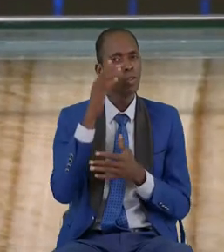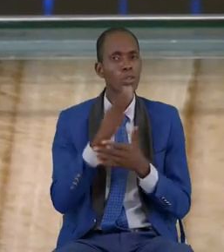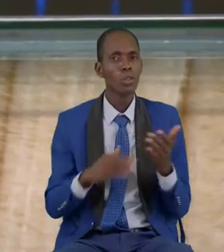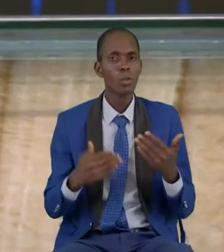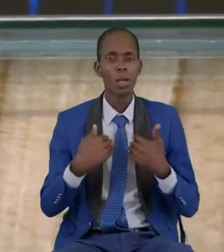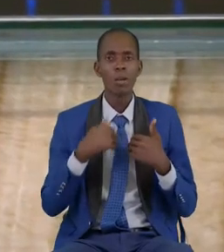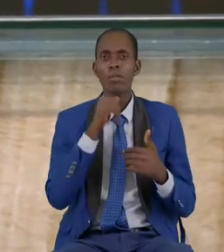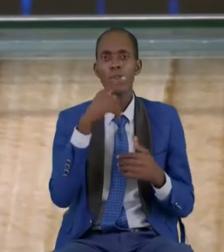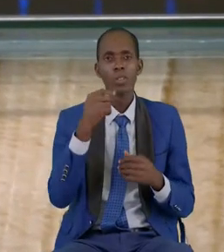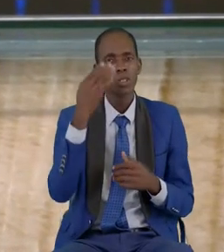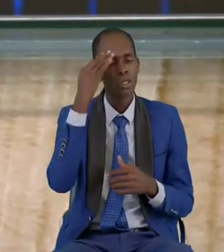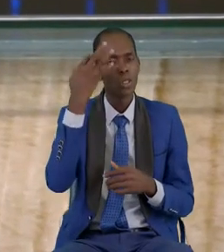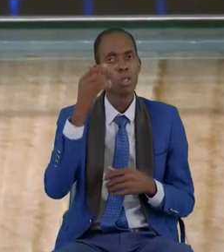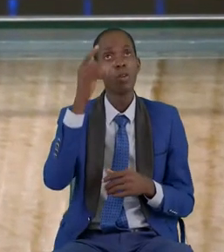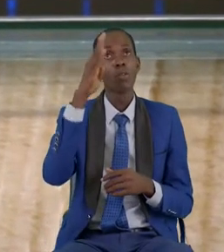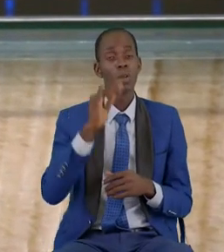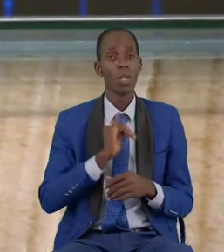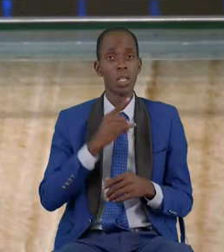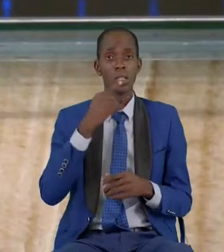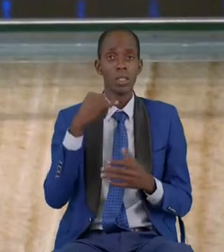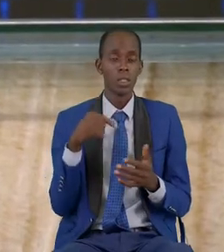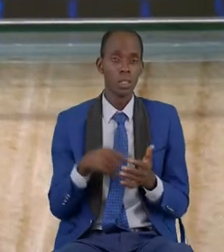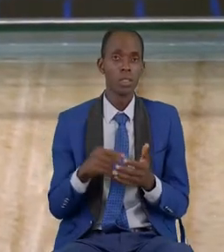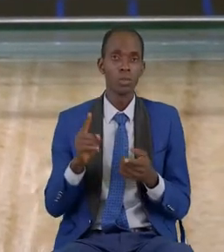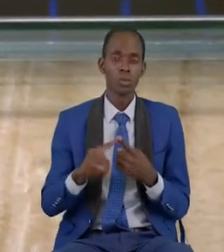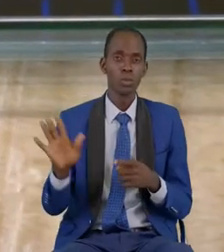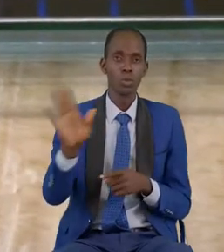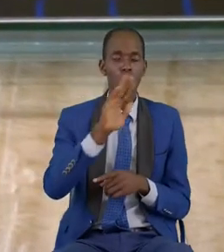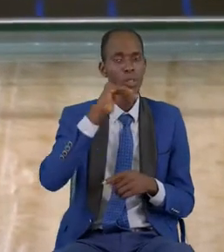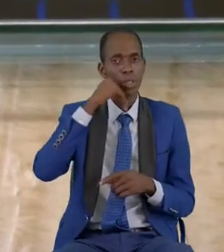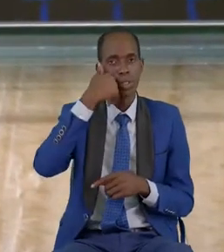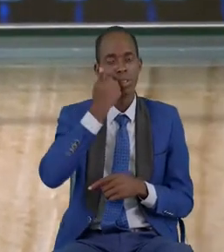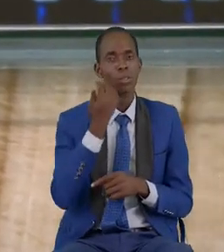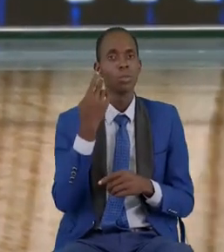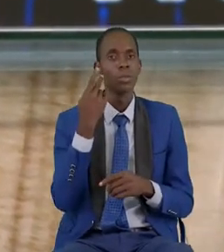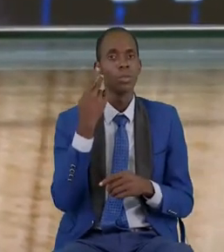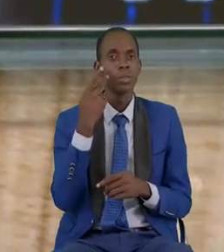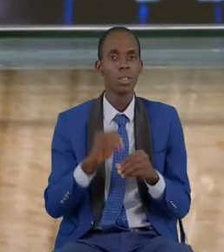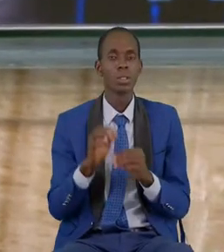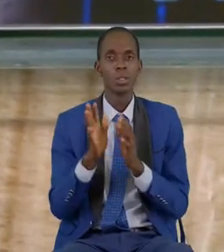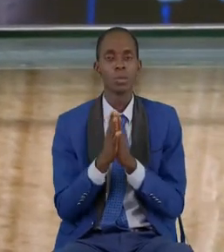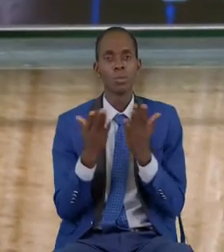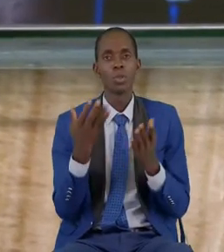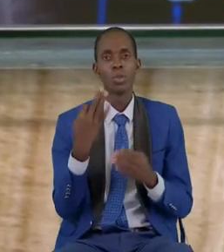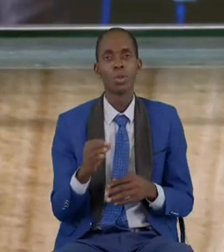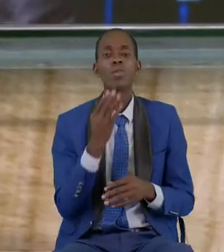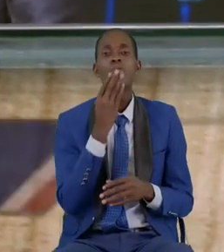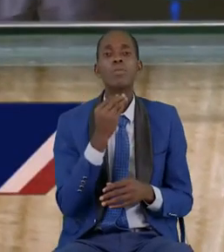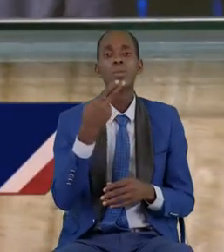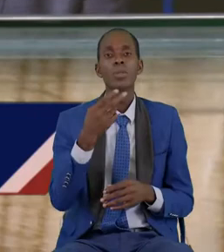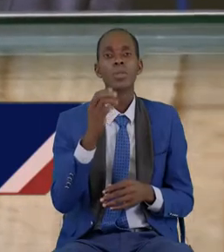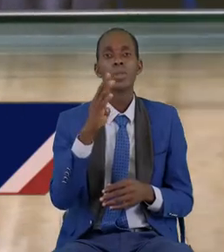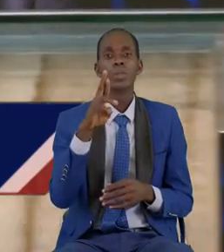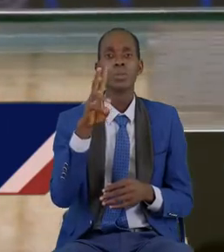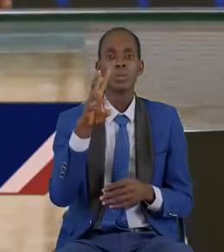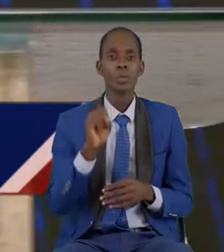God. I speak this to your shame. We're looking at Hebrews chapter 13, verse 8.